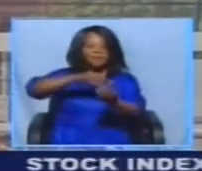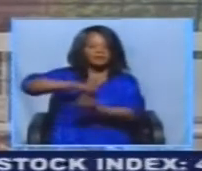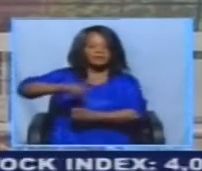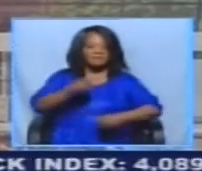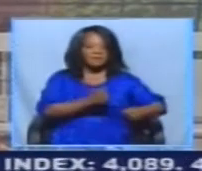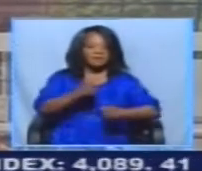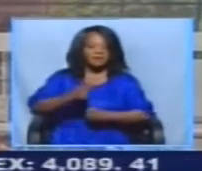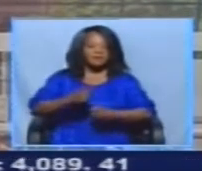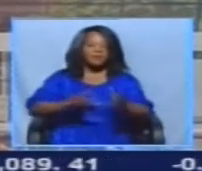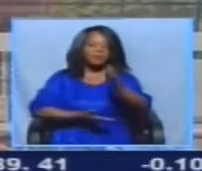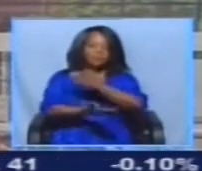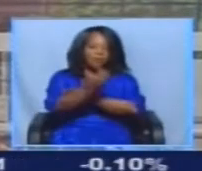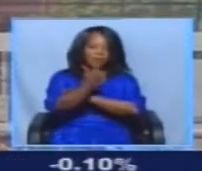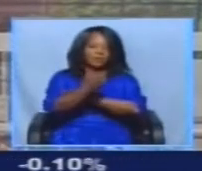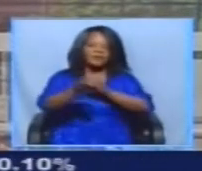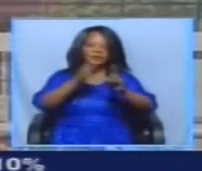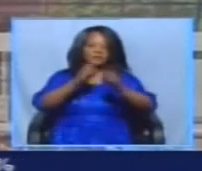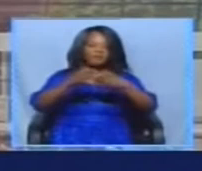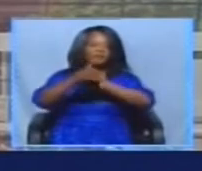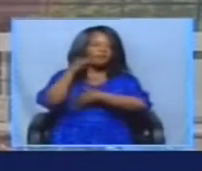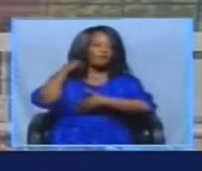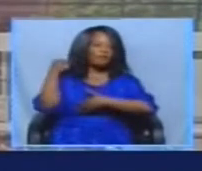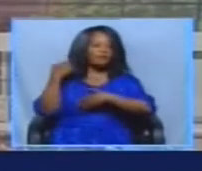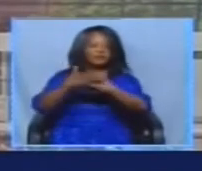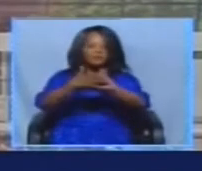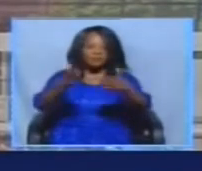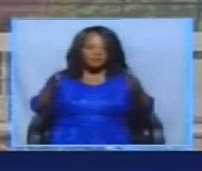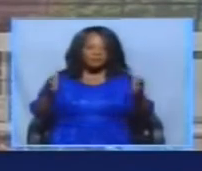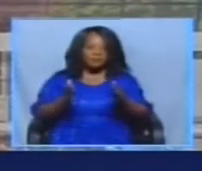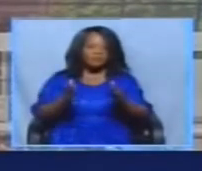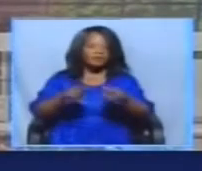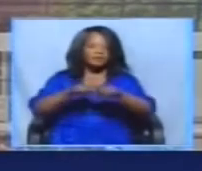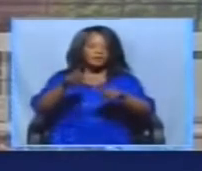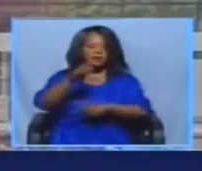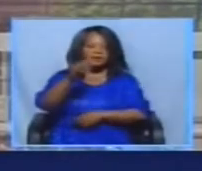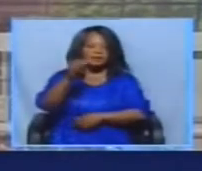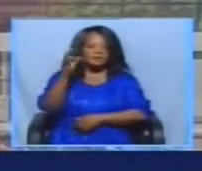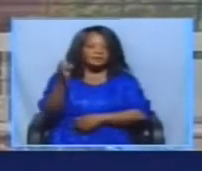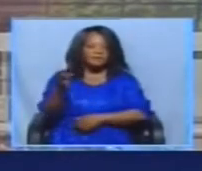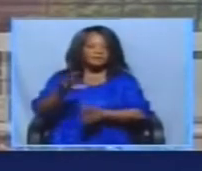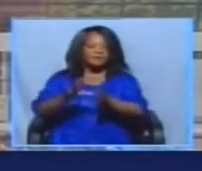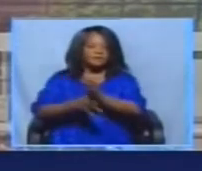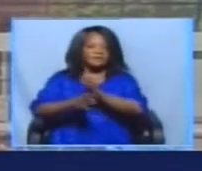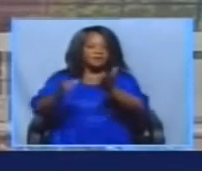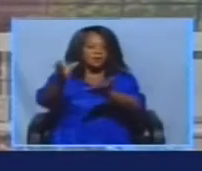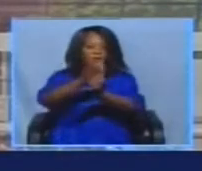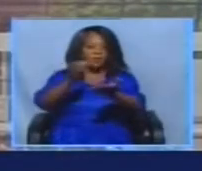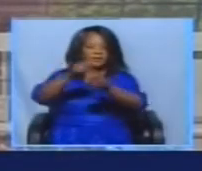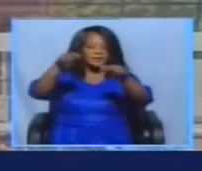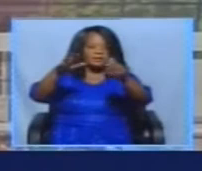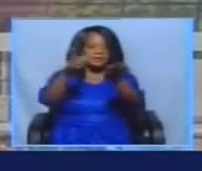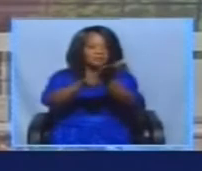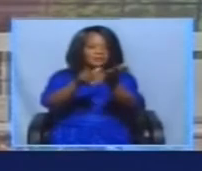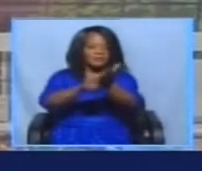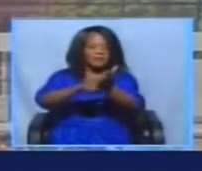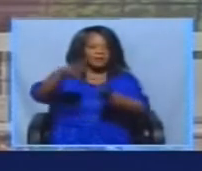was speaking this morning during the official opening of the 20th Command and Staff Course at the Defense Forces College in Lusaka. Mr.